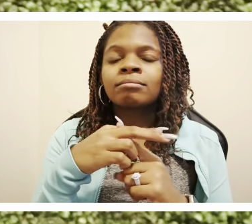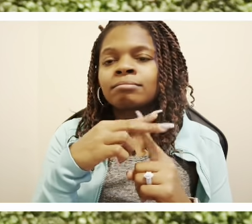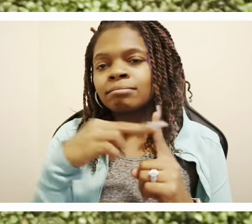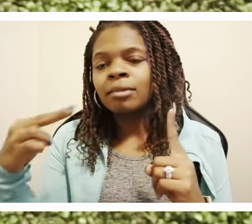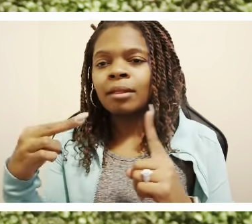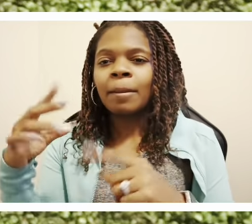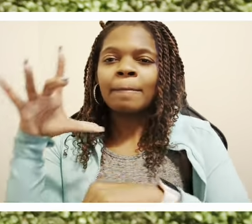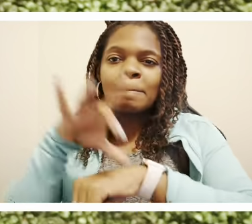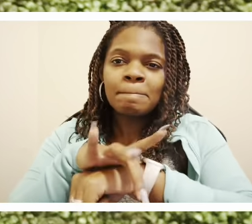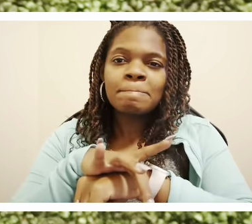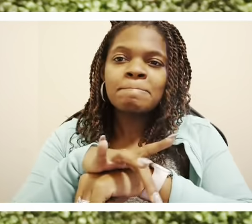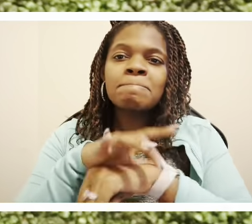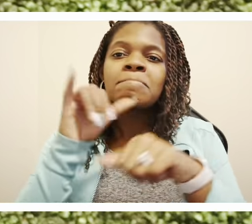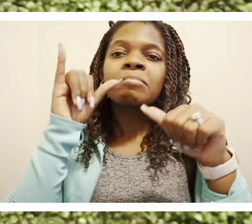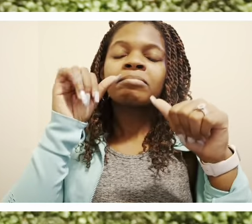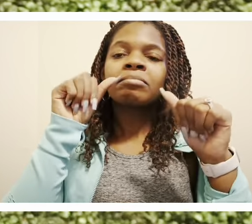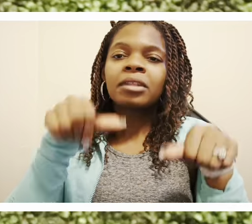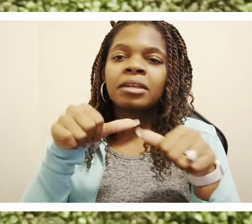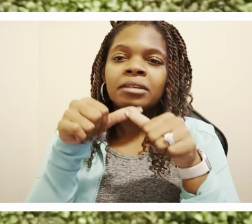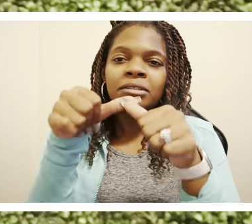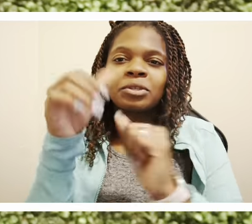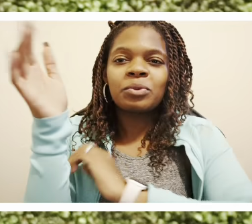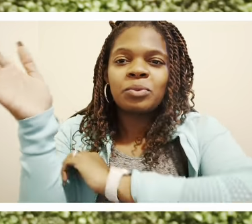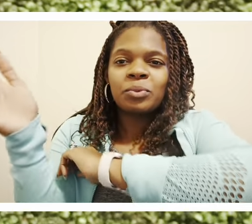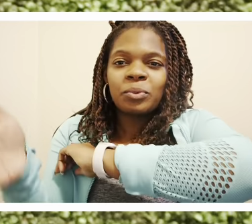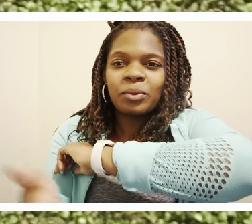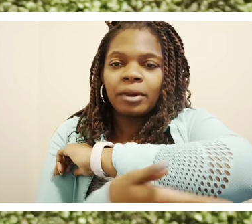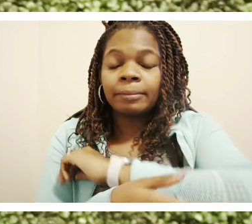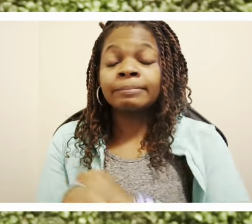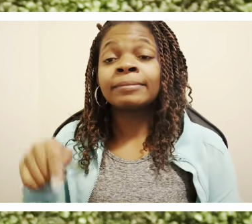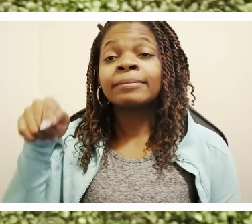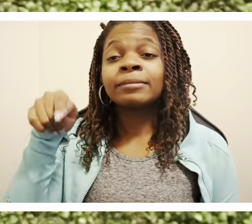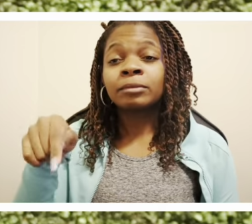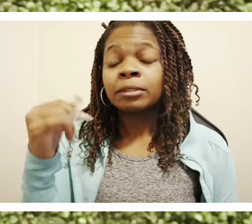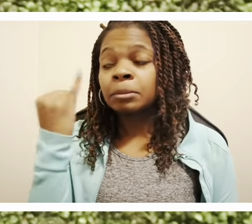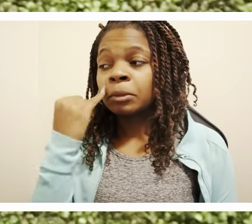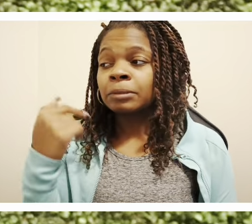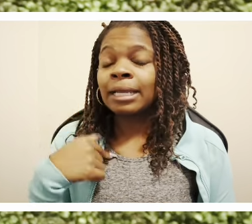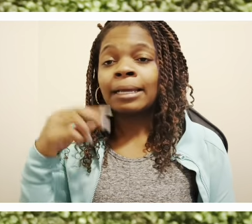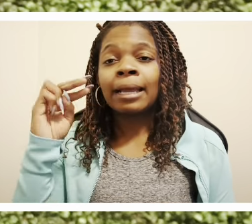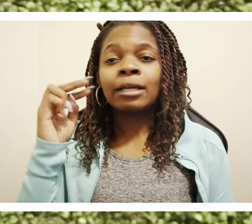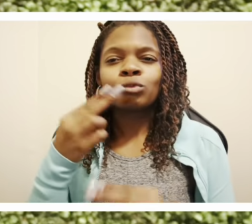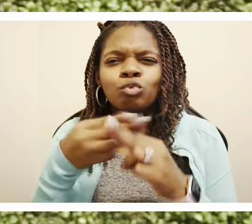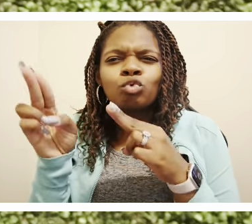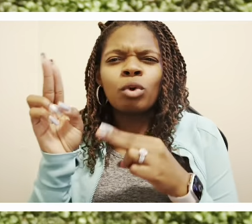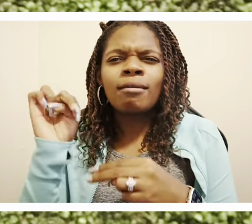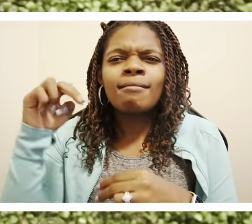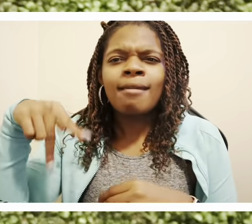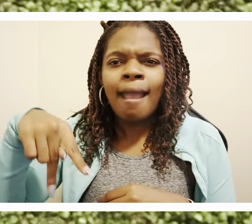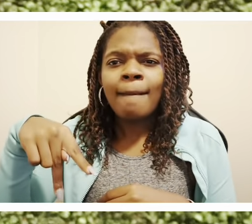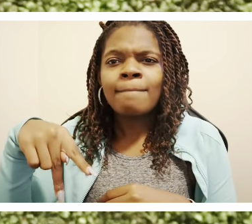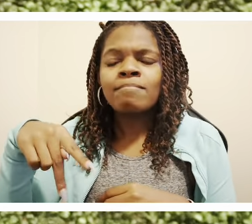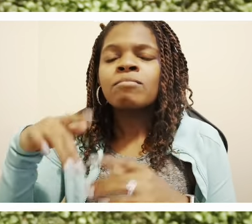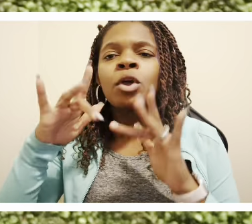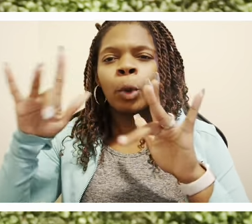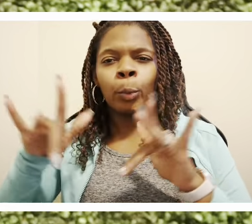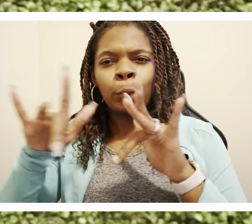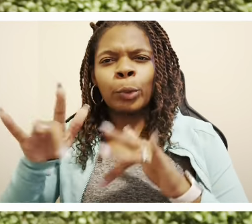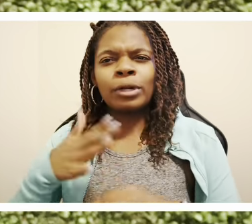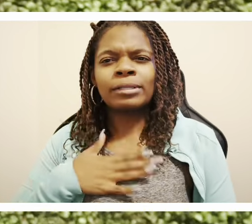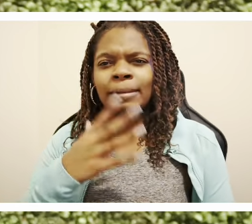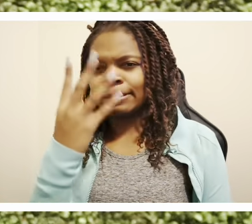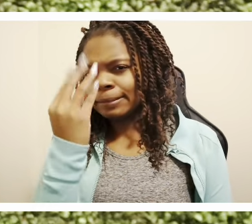it. And I do like with the Fitbit, it did track my sleep even if